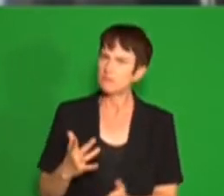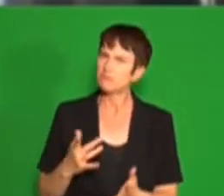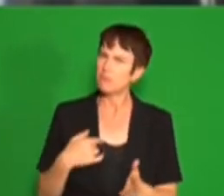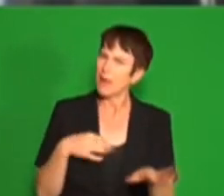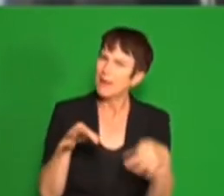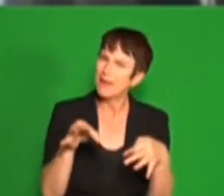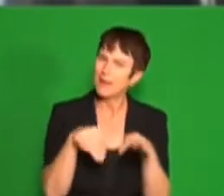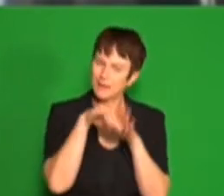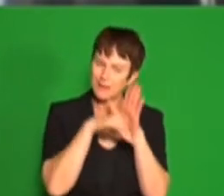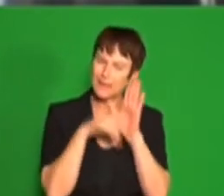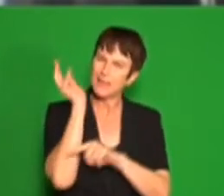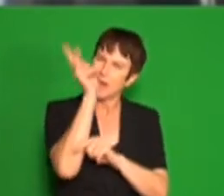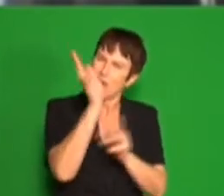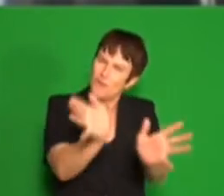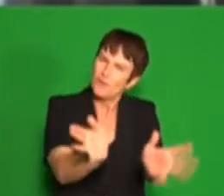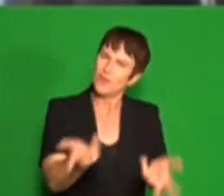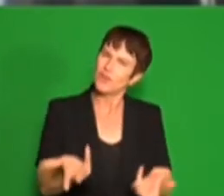the same.